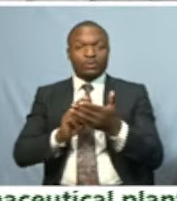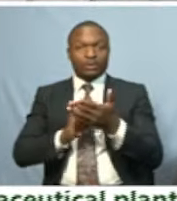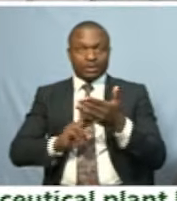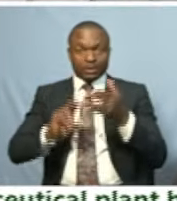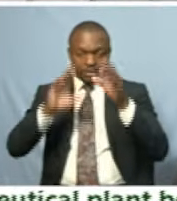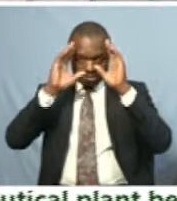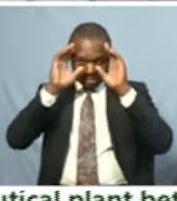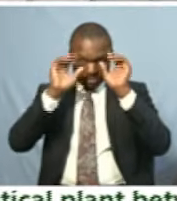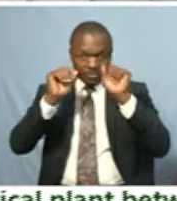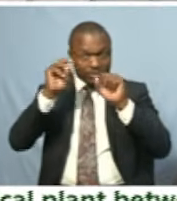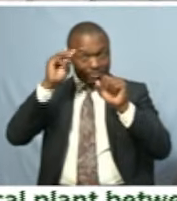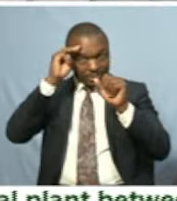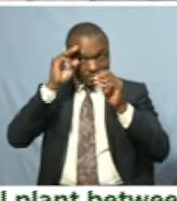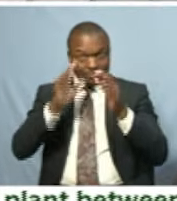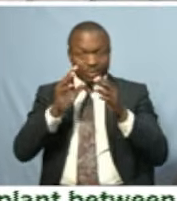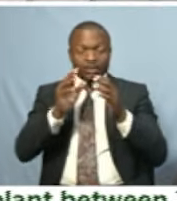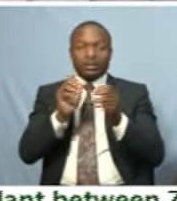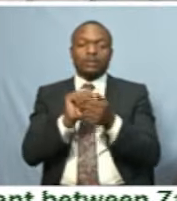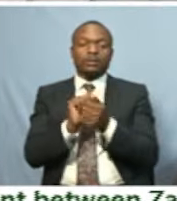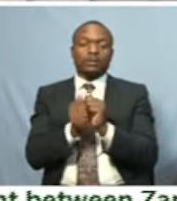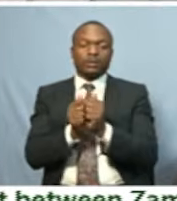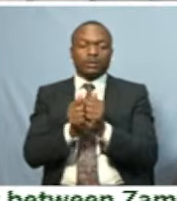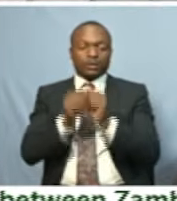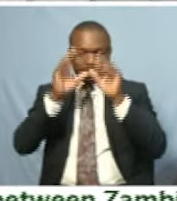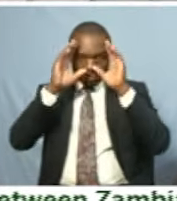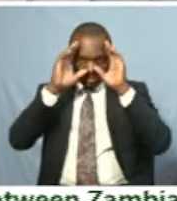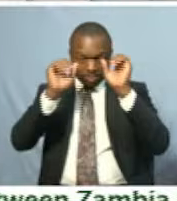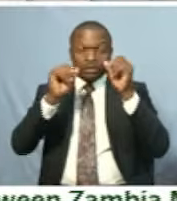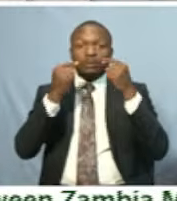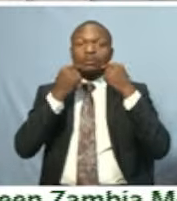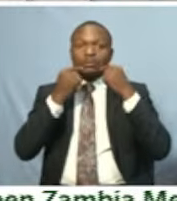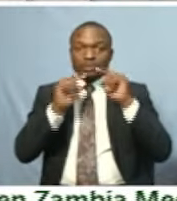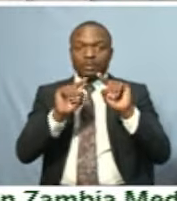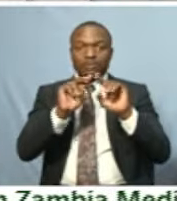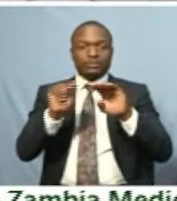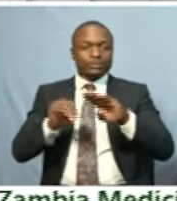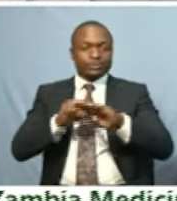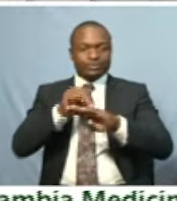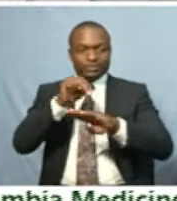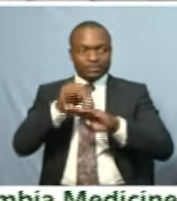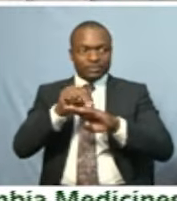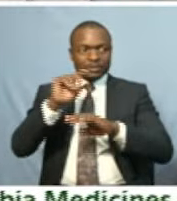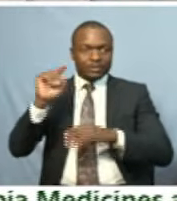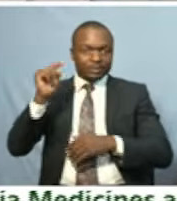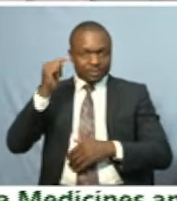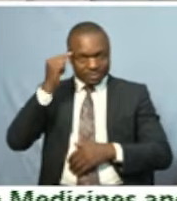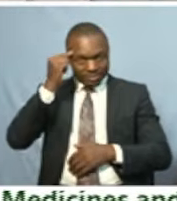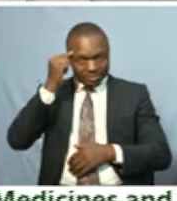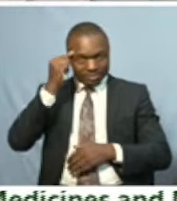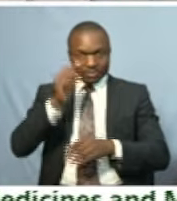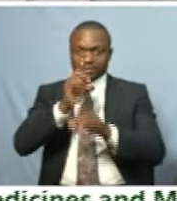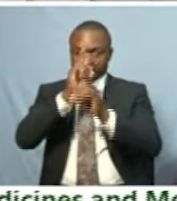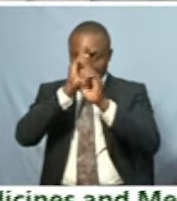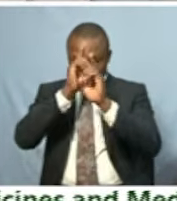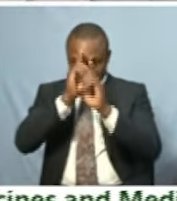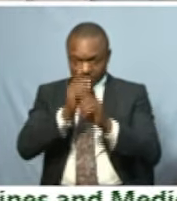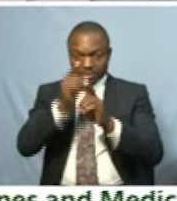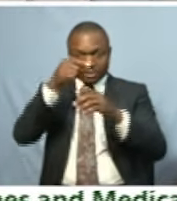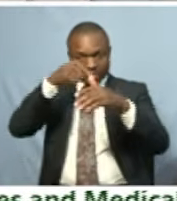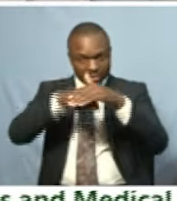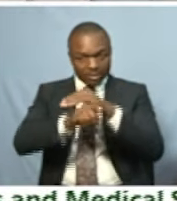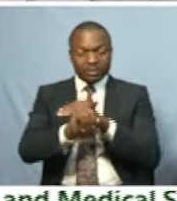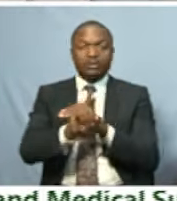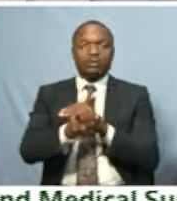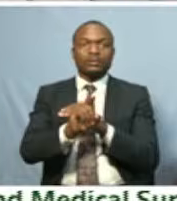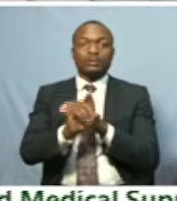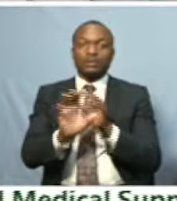Minister of Sport, the President did announce to the nation that government had decided to enter into